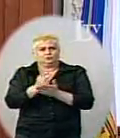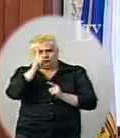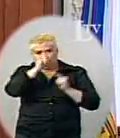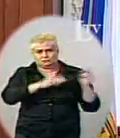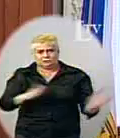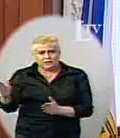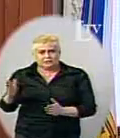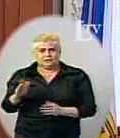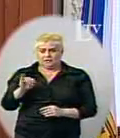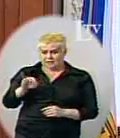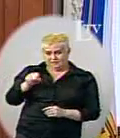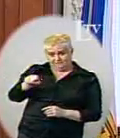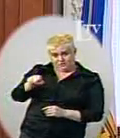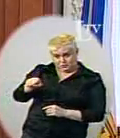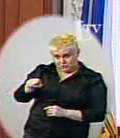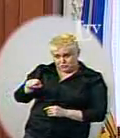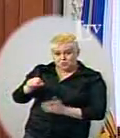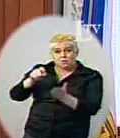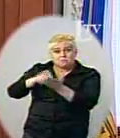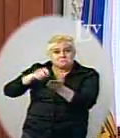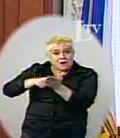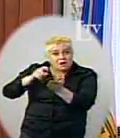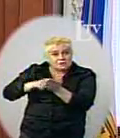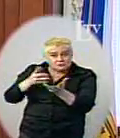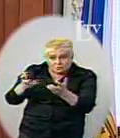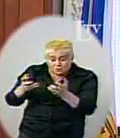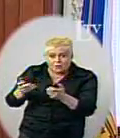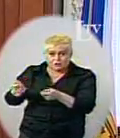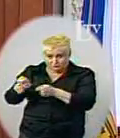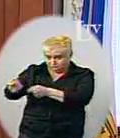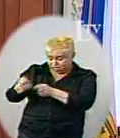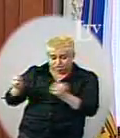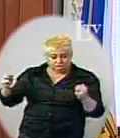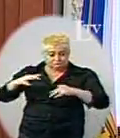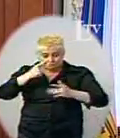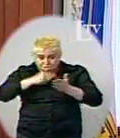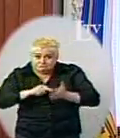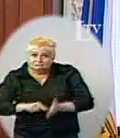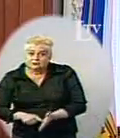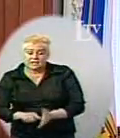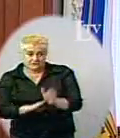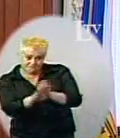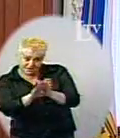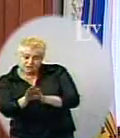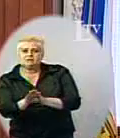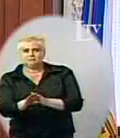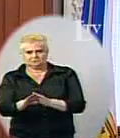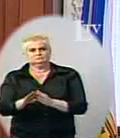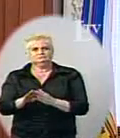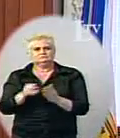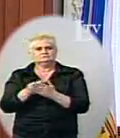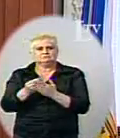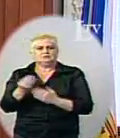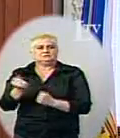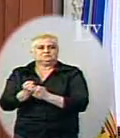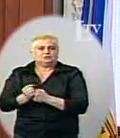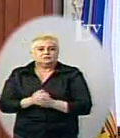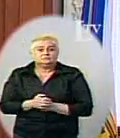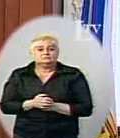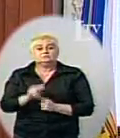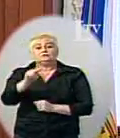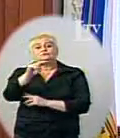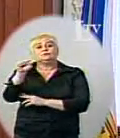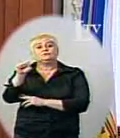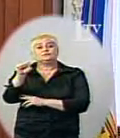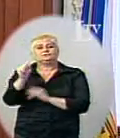financial assistance to prospectors to attract exploration and development. Nova Scotia will be